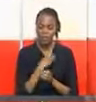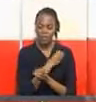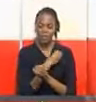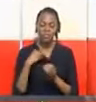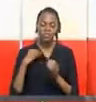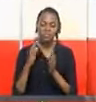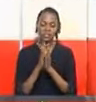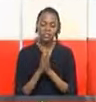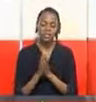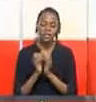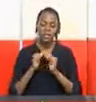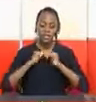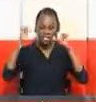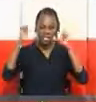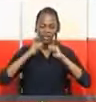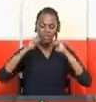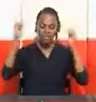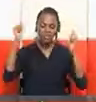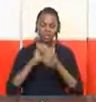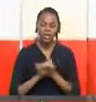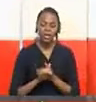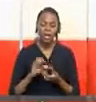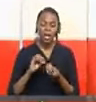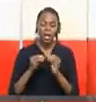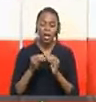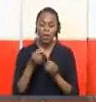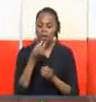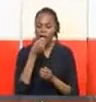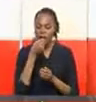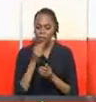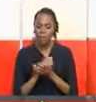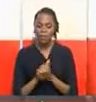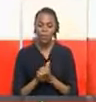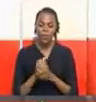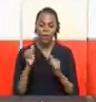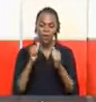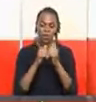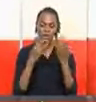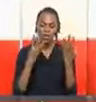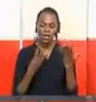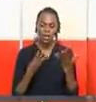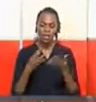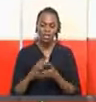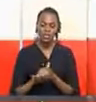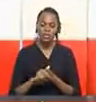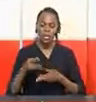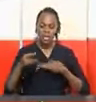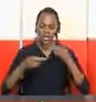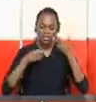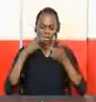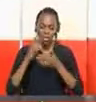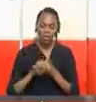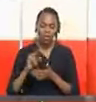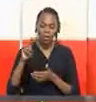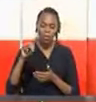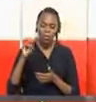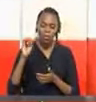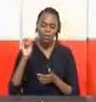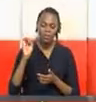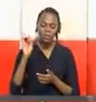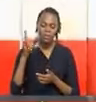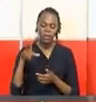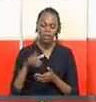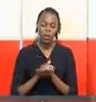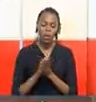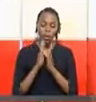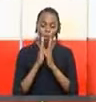year, he would organize mass on the 29th of December at Nsipe to pray for his late parents